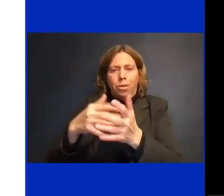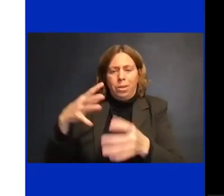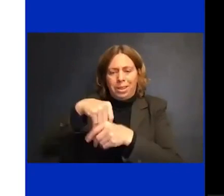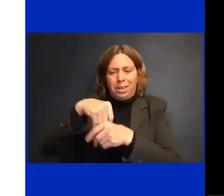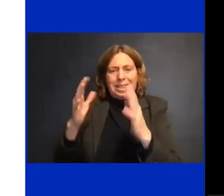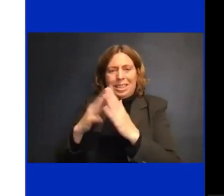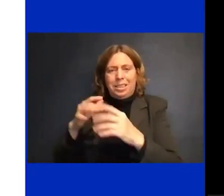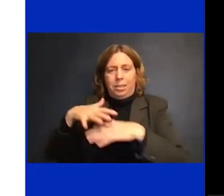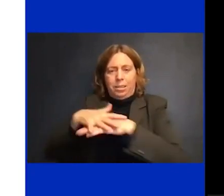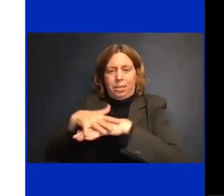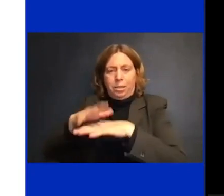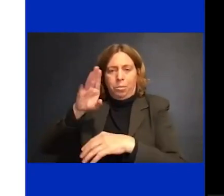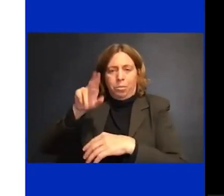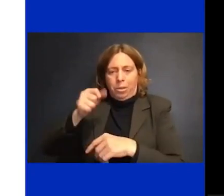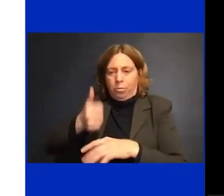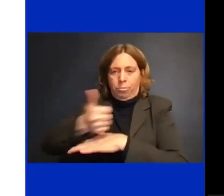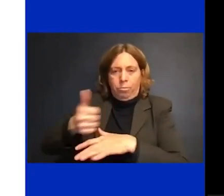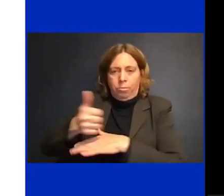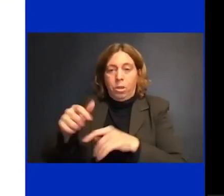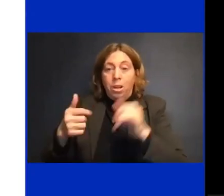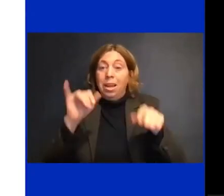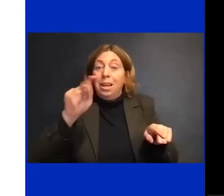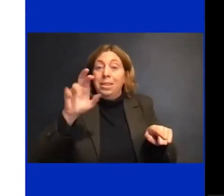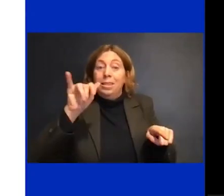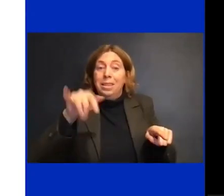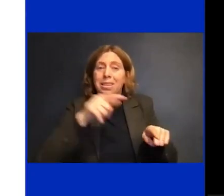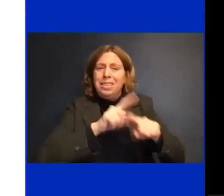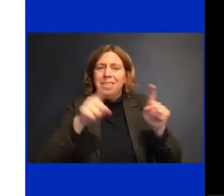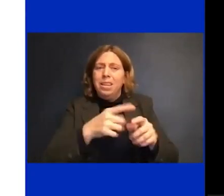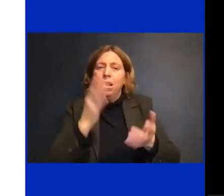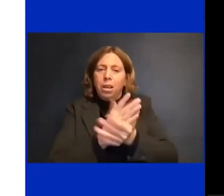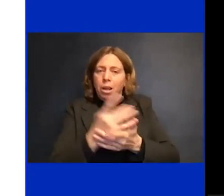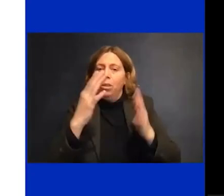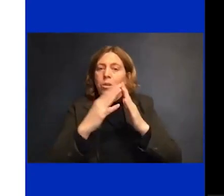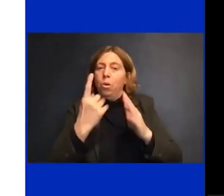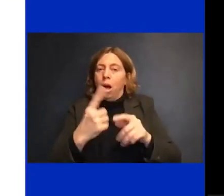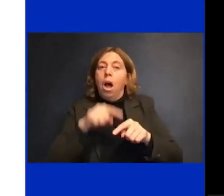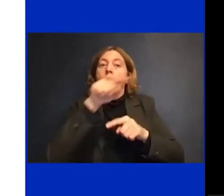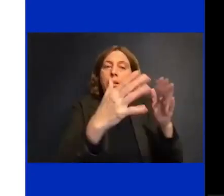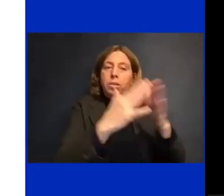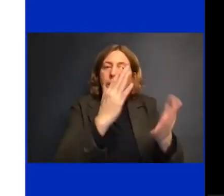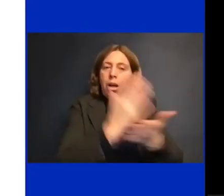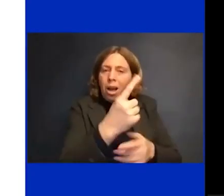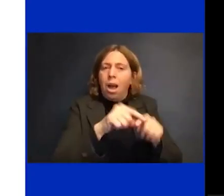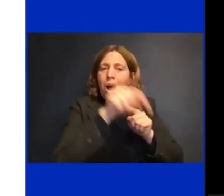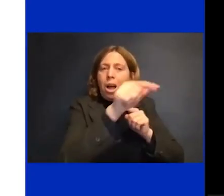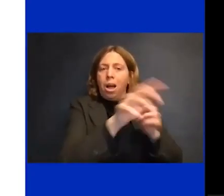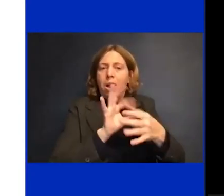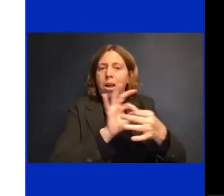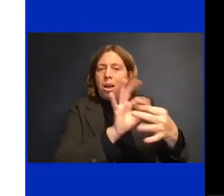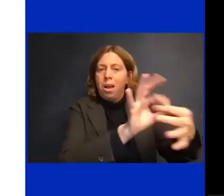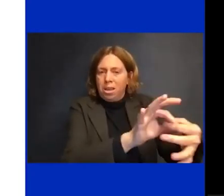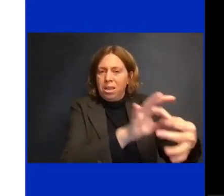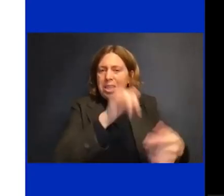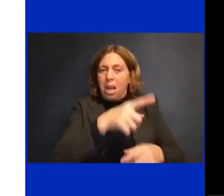in a city and travels long distances to reach other cities. Presently, some intercity bus services operate within